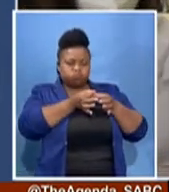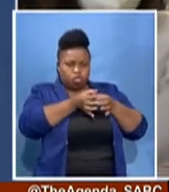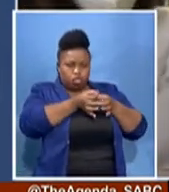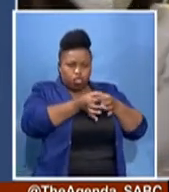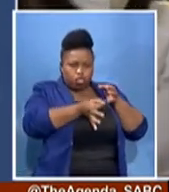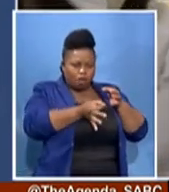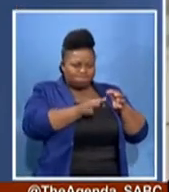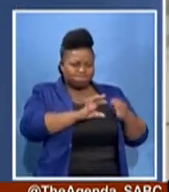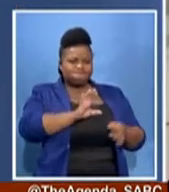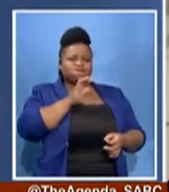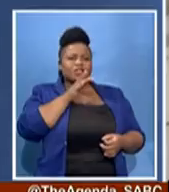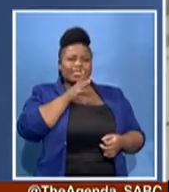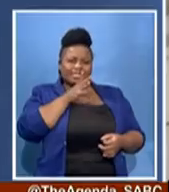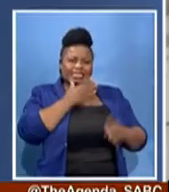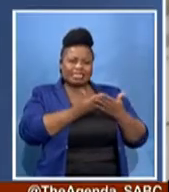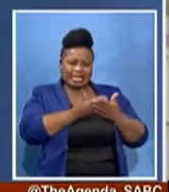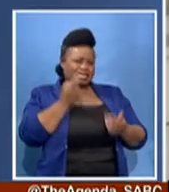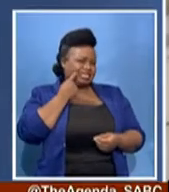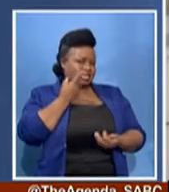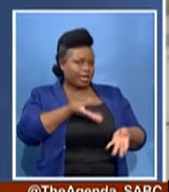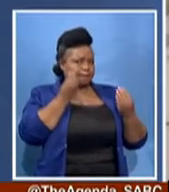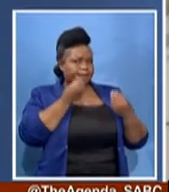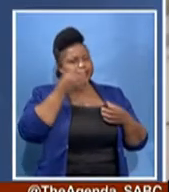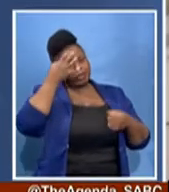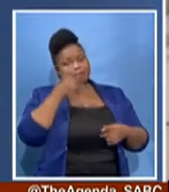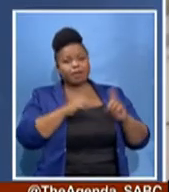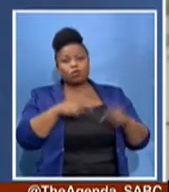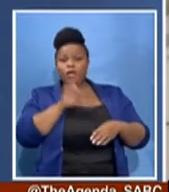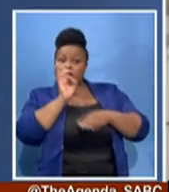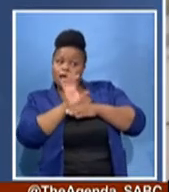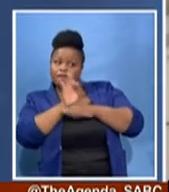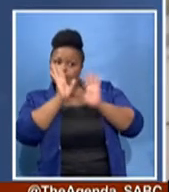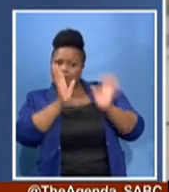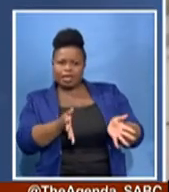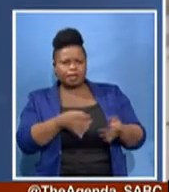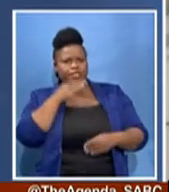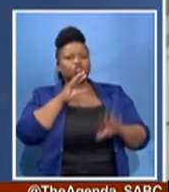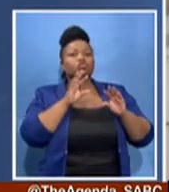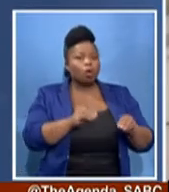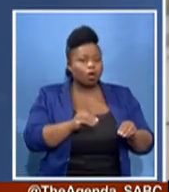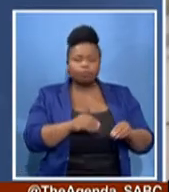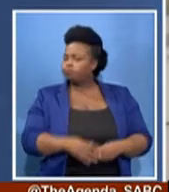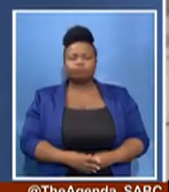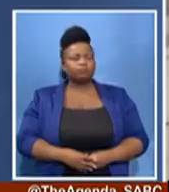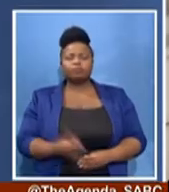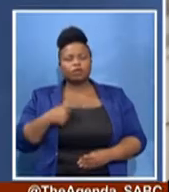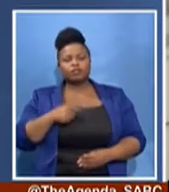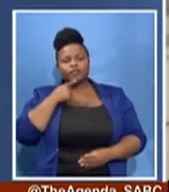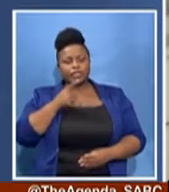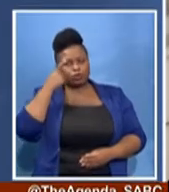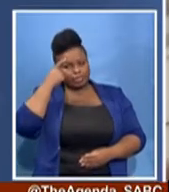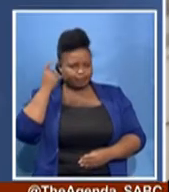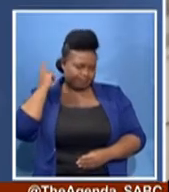But the feeling is that we're not stopping people having it, but we are going to say, we've noted this, here's the risk, here's